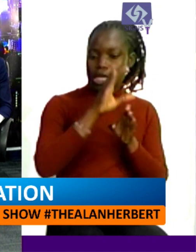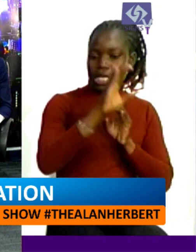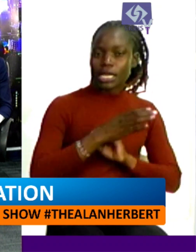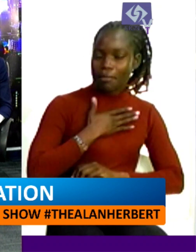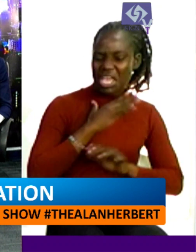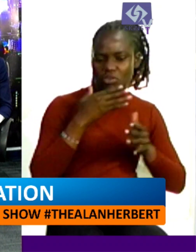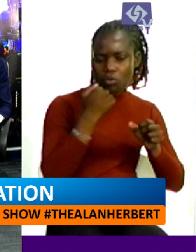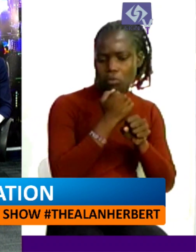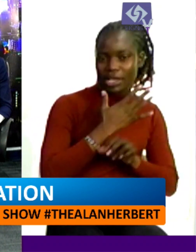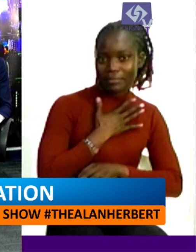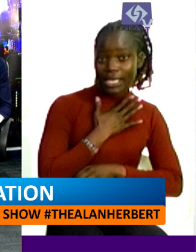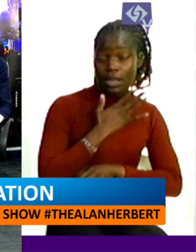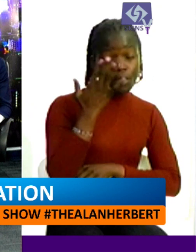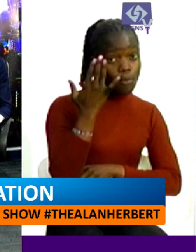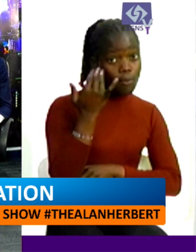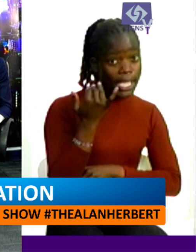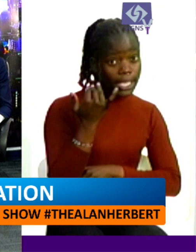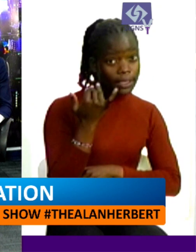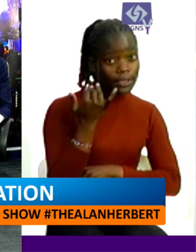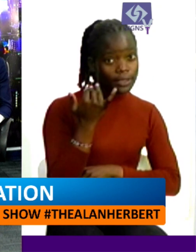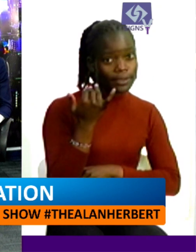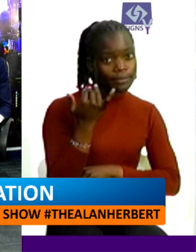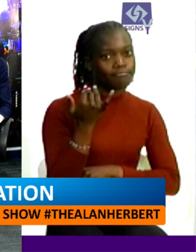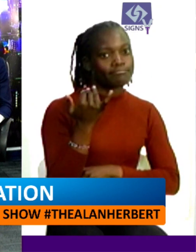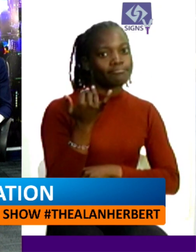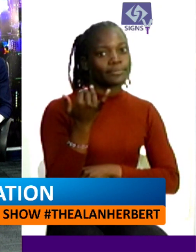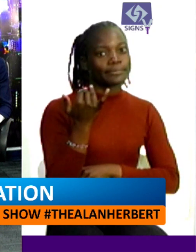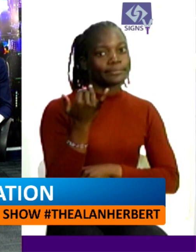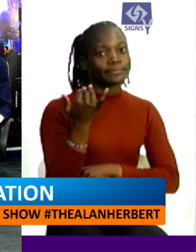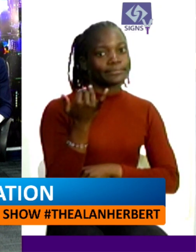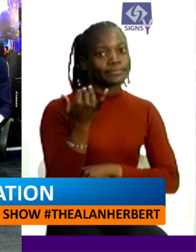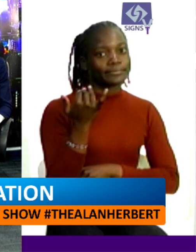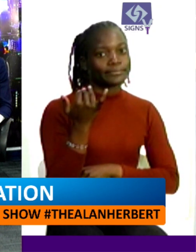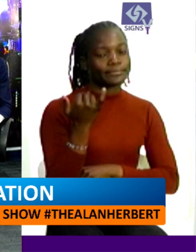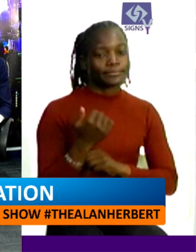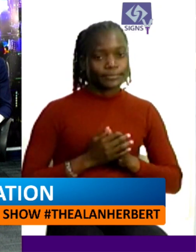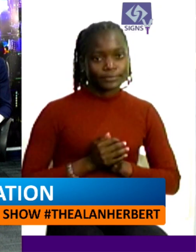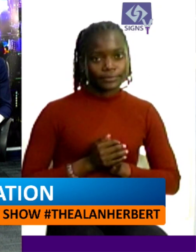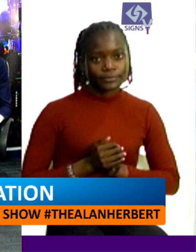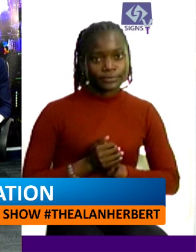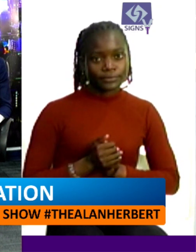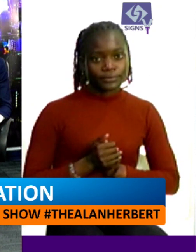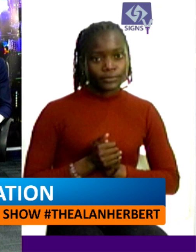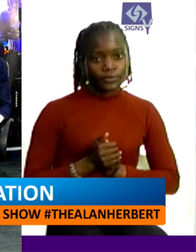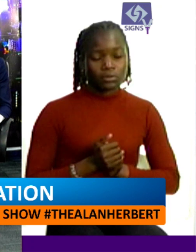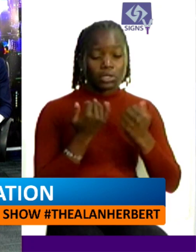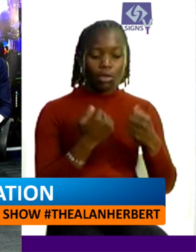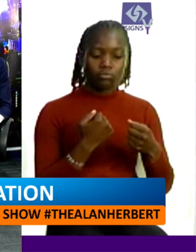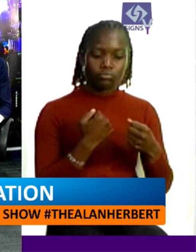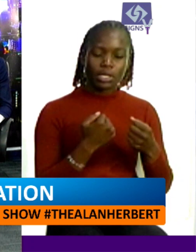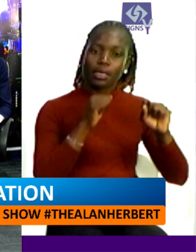career, because now it has made it